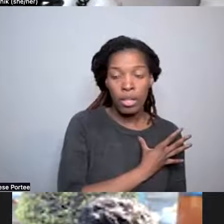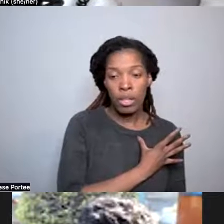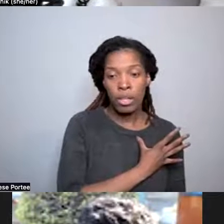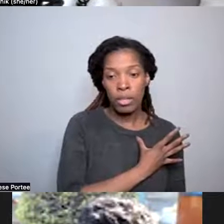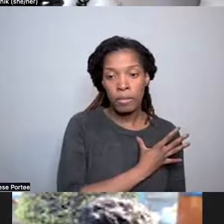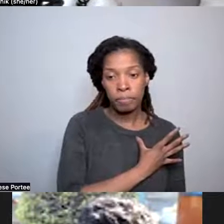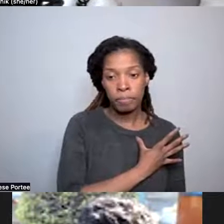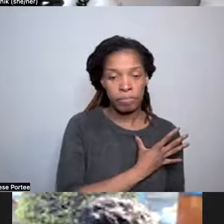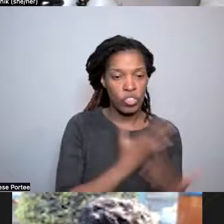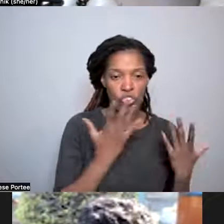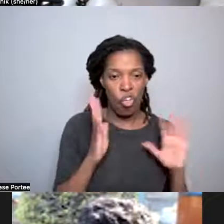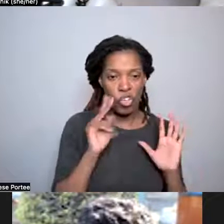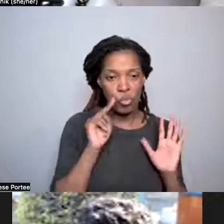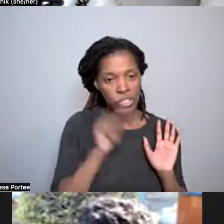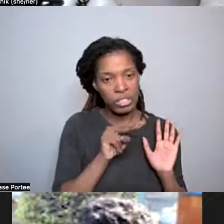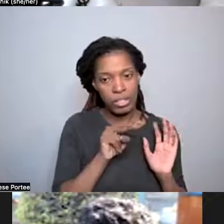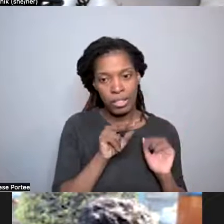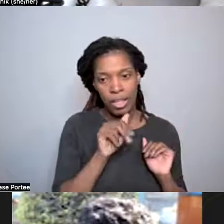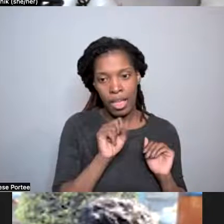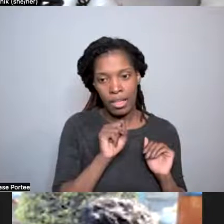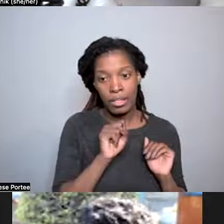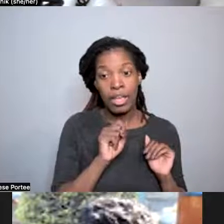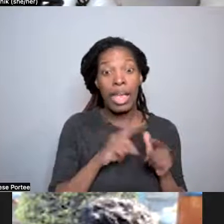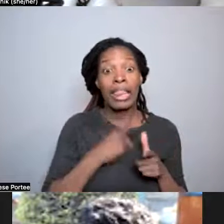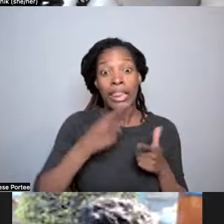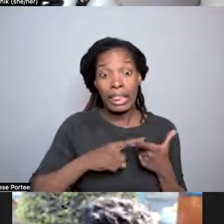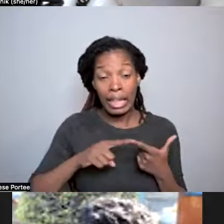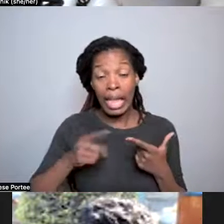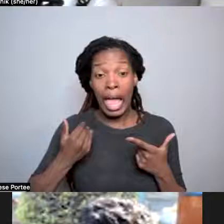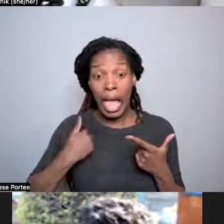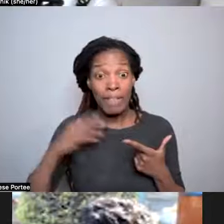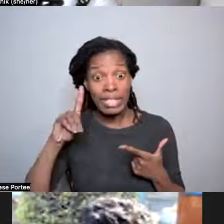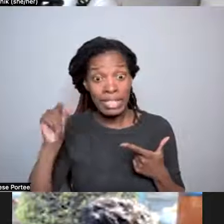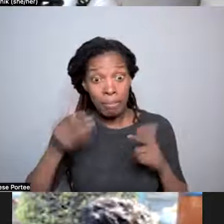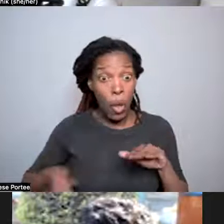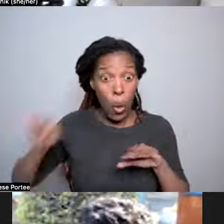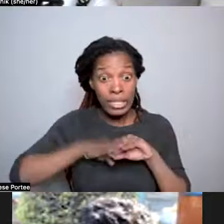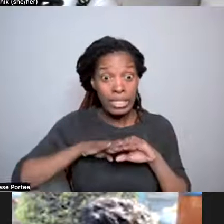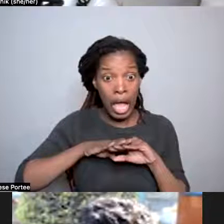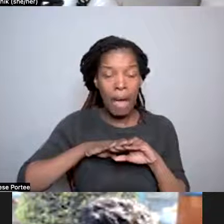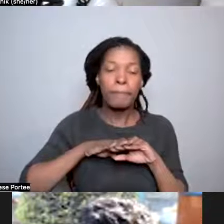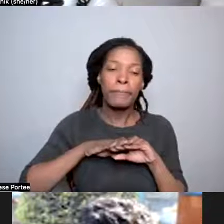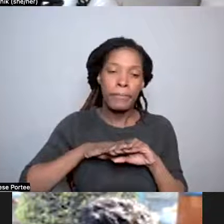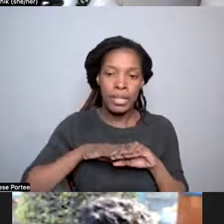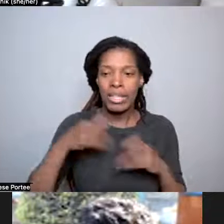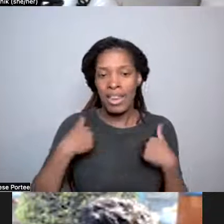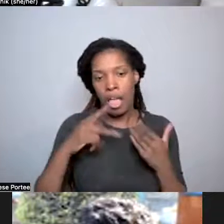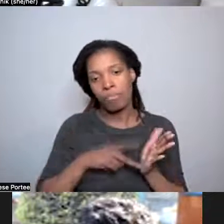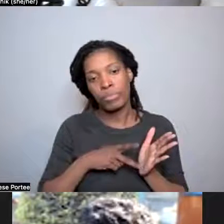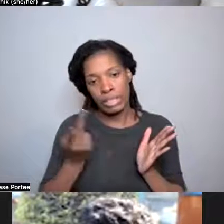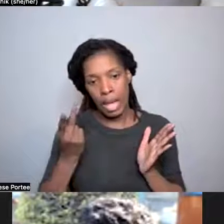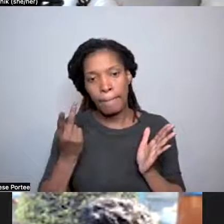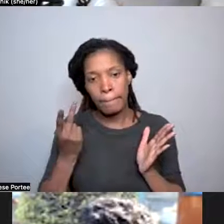you are seen with another thing. Then you want to have disability. Now you face the double